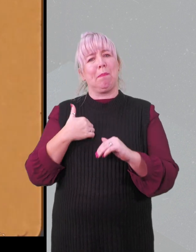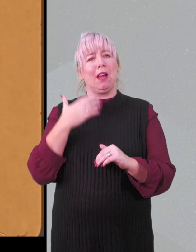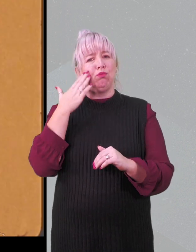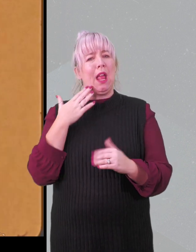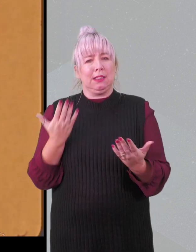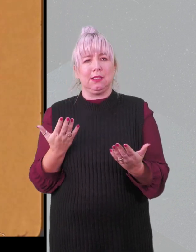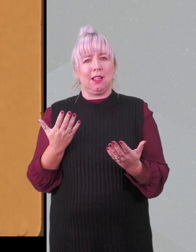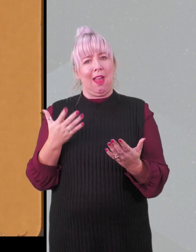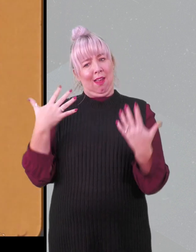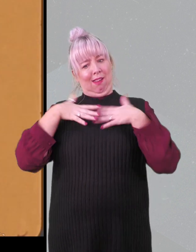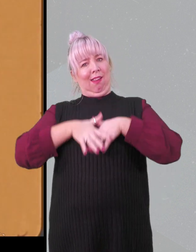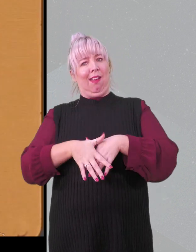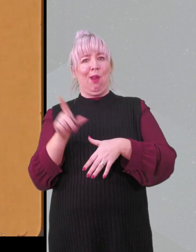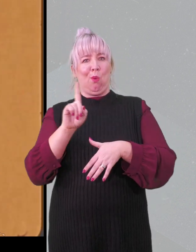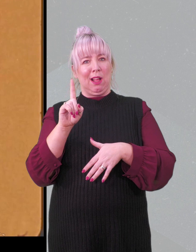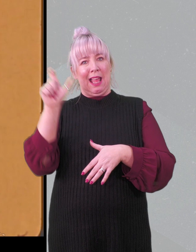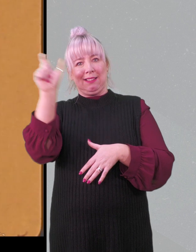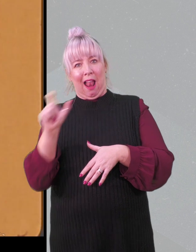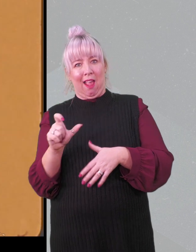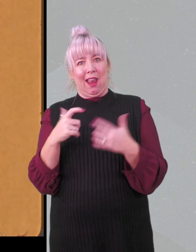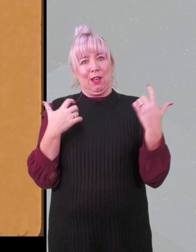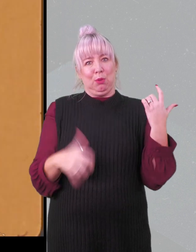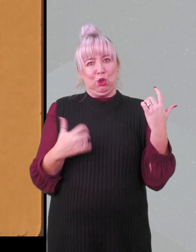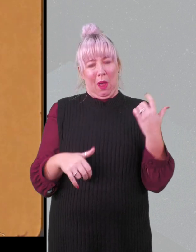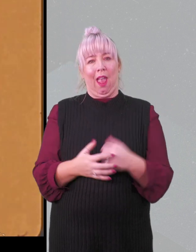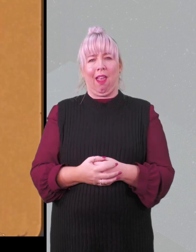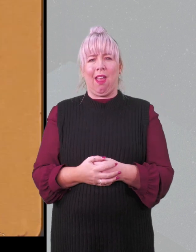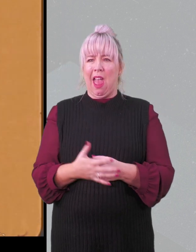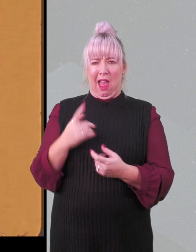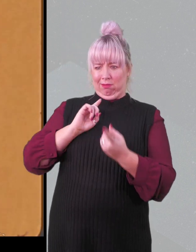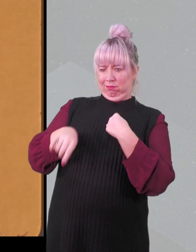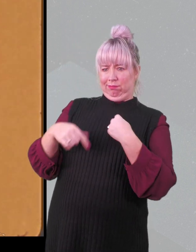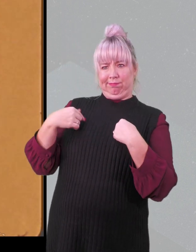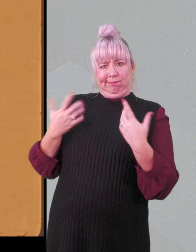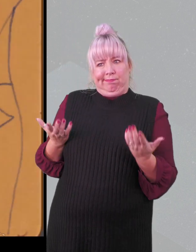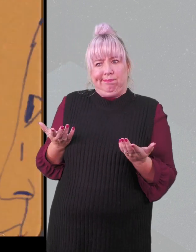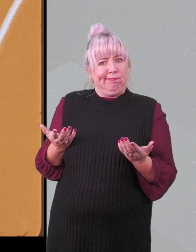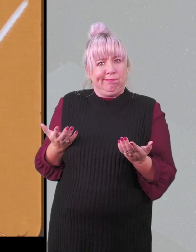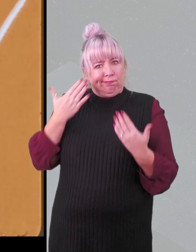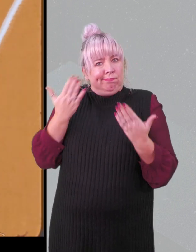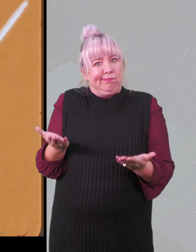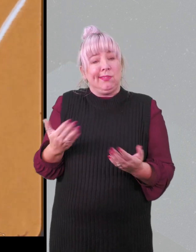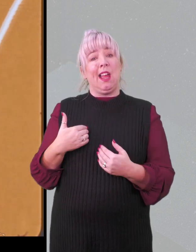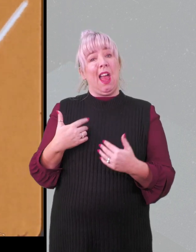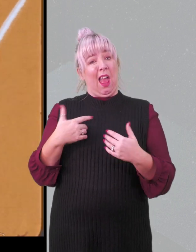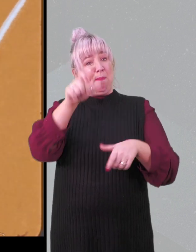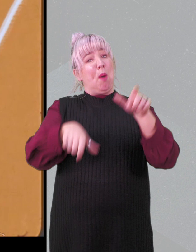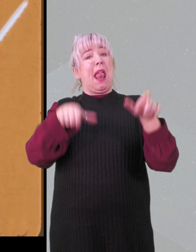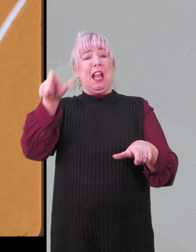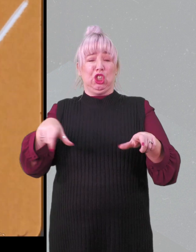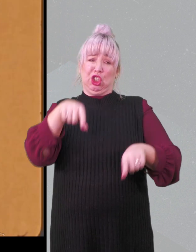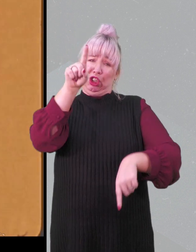I have both Italian and Mapuche indigenous heritage. So how should I answer? Though human populations are